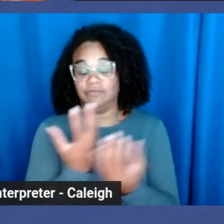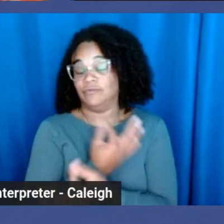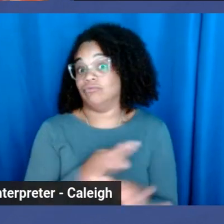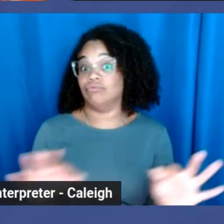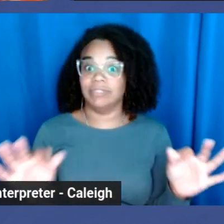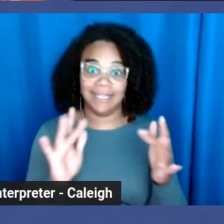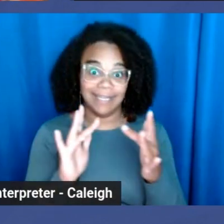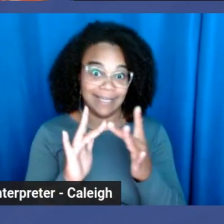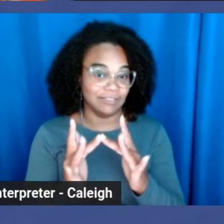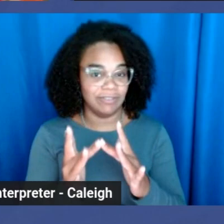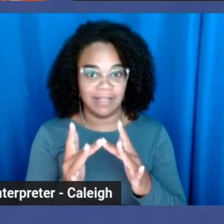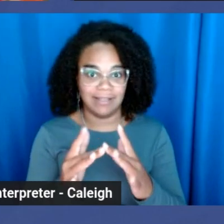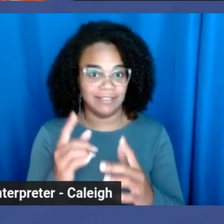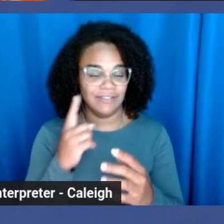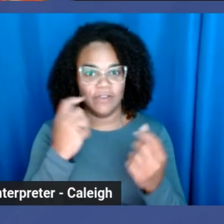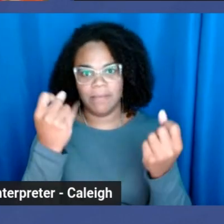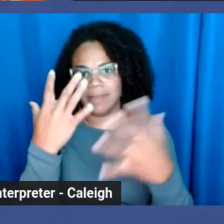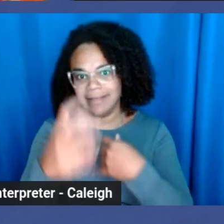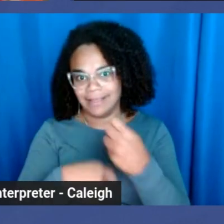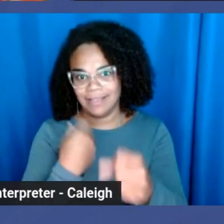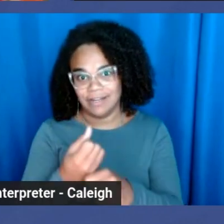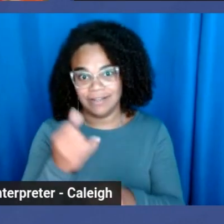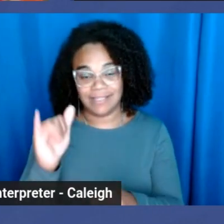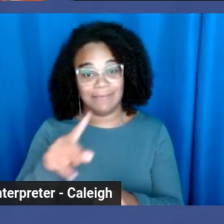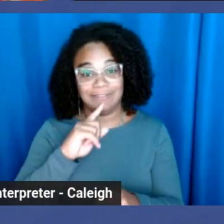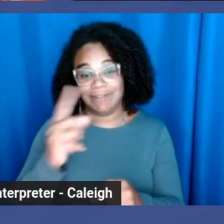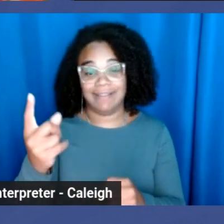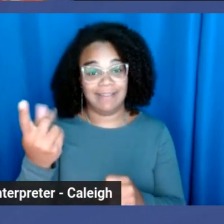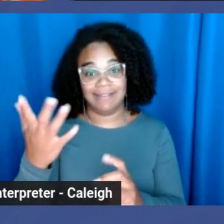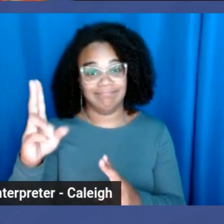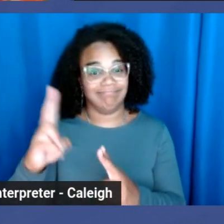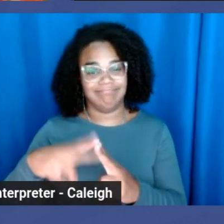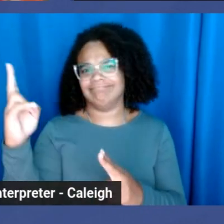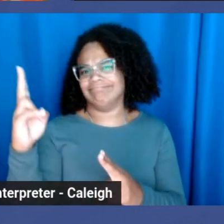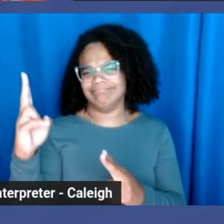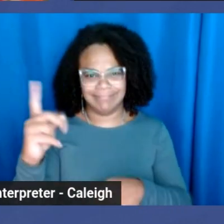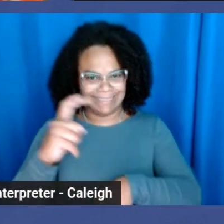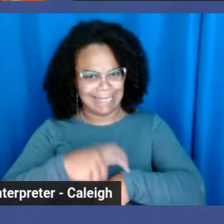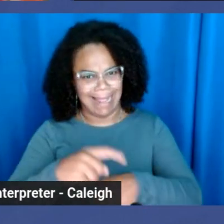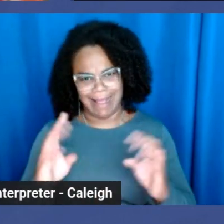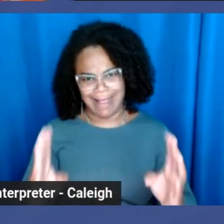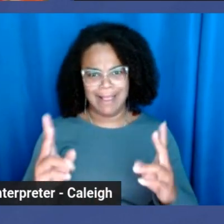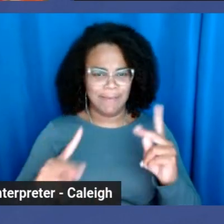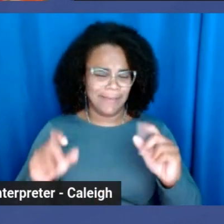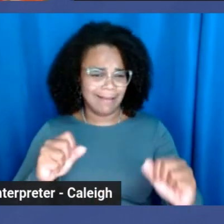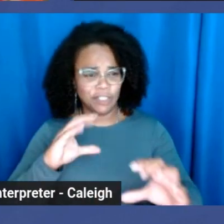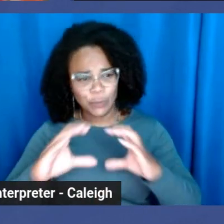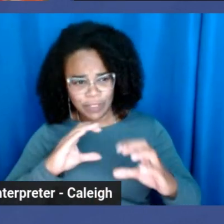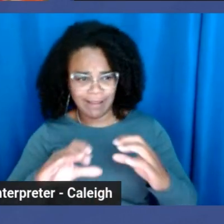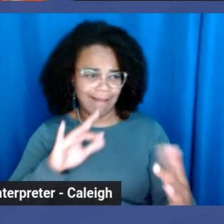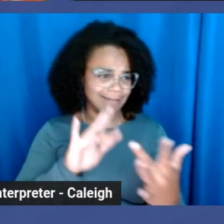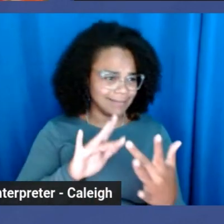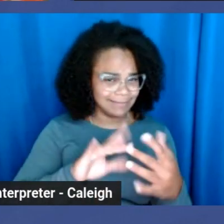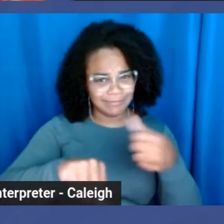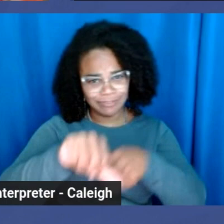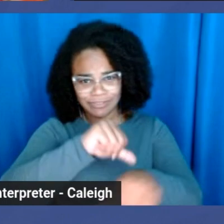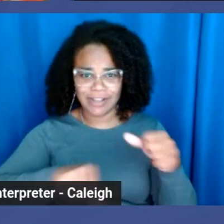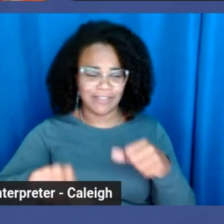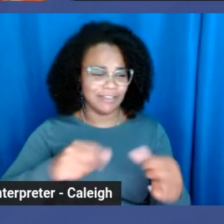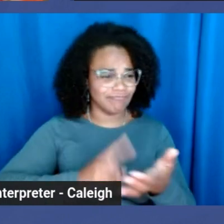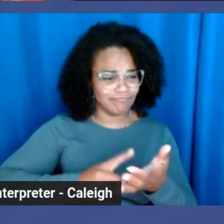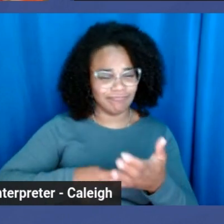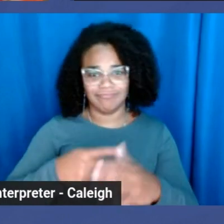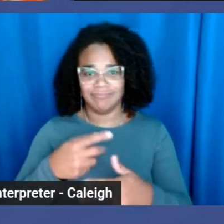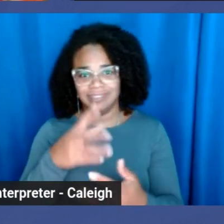years. And it was, the kind of the golden age. People could communicate and find each other and explore their sexuality